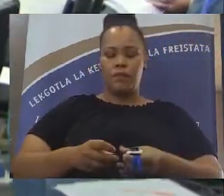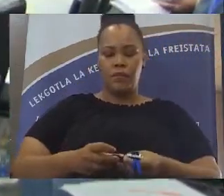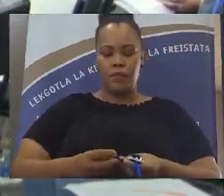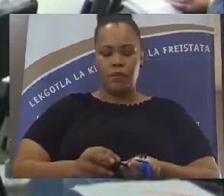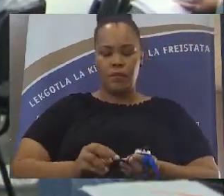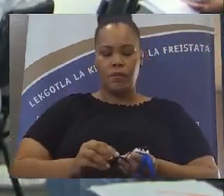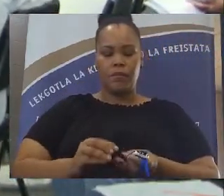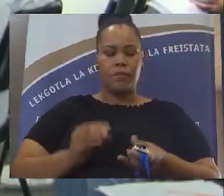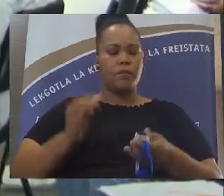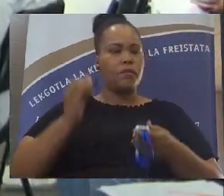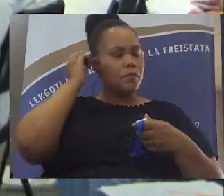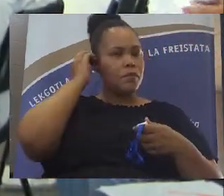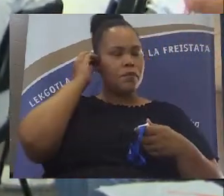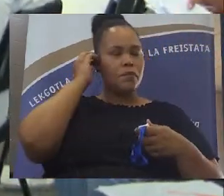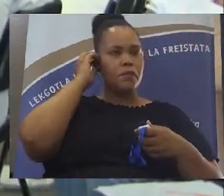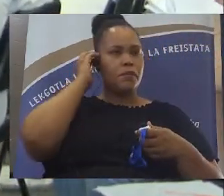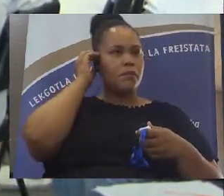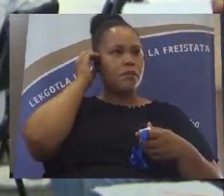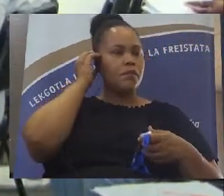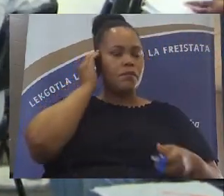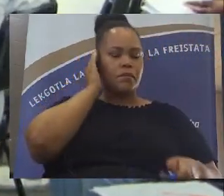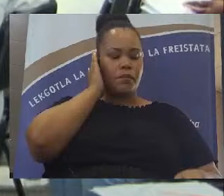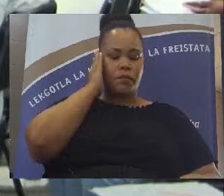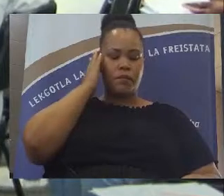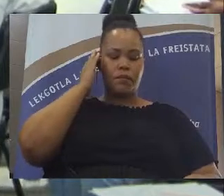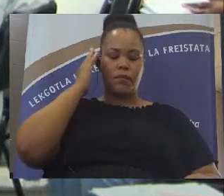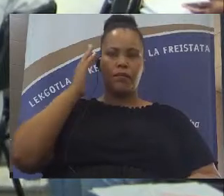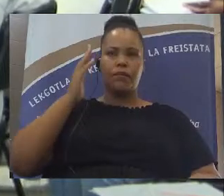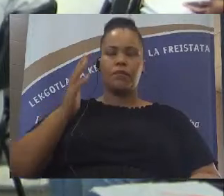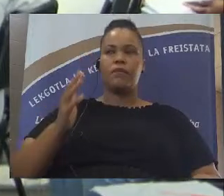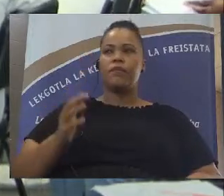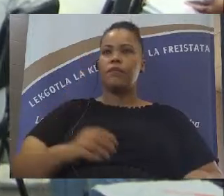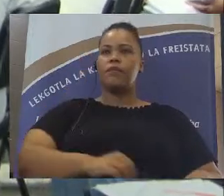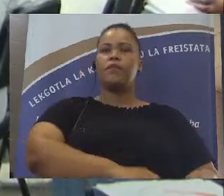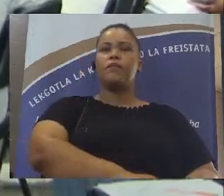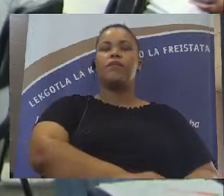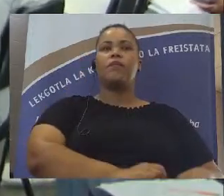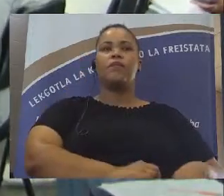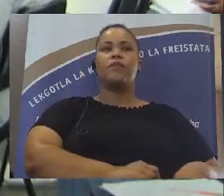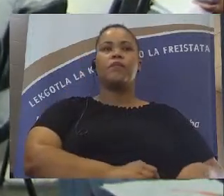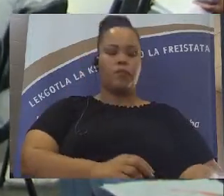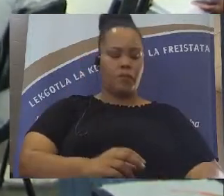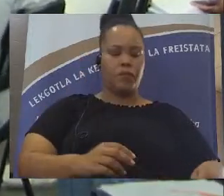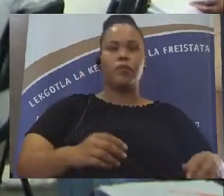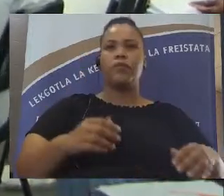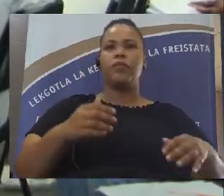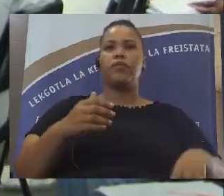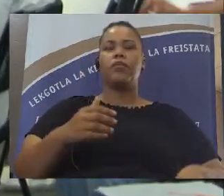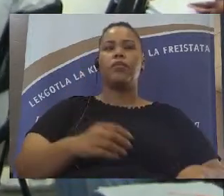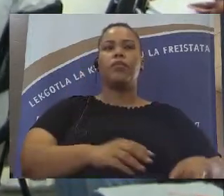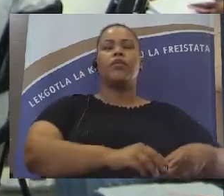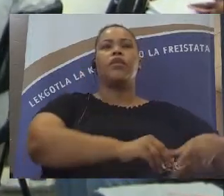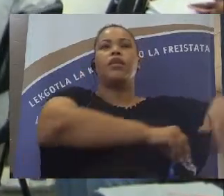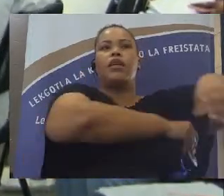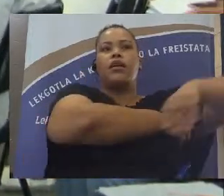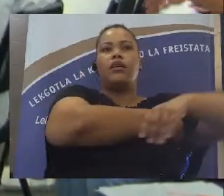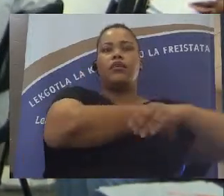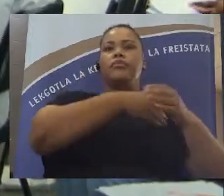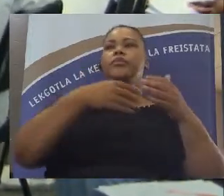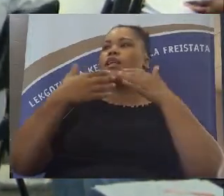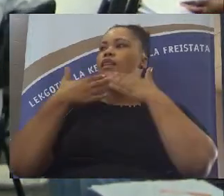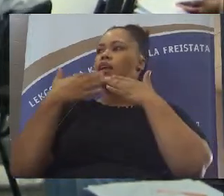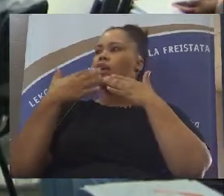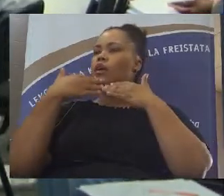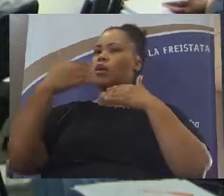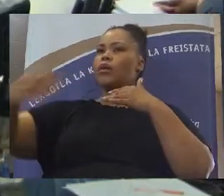A ke bone matsoho a reng rona re support molao ona o ska ba wa feta ho hang.